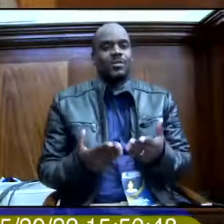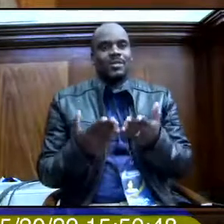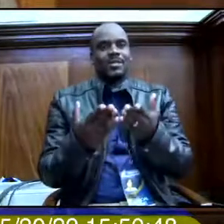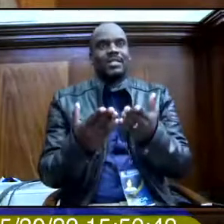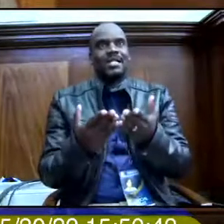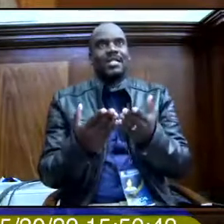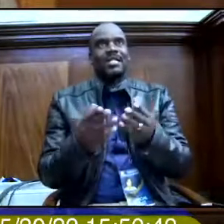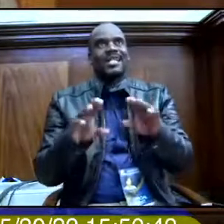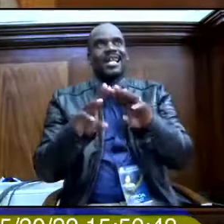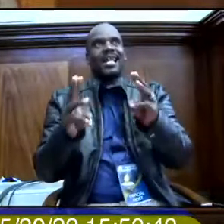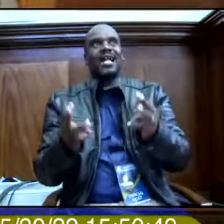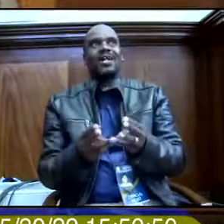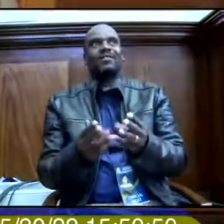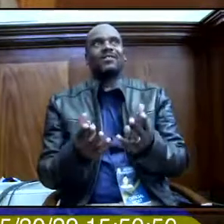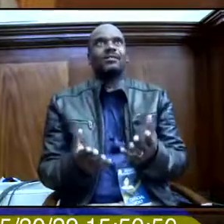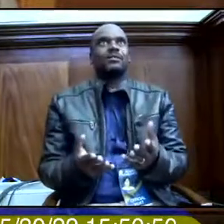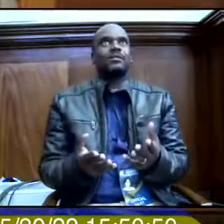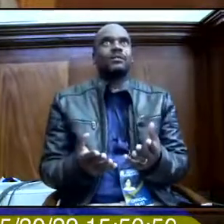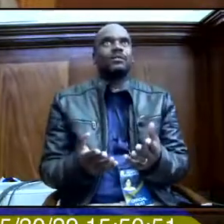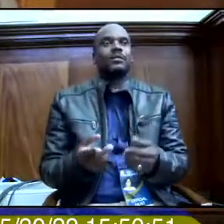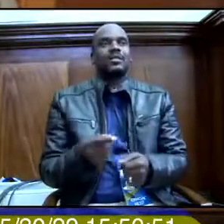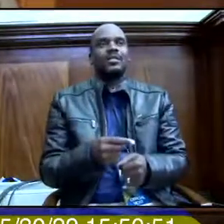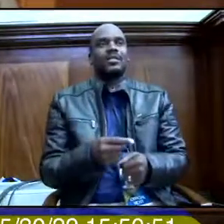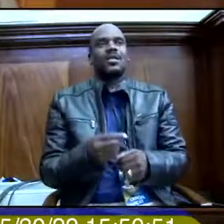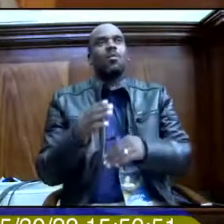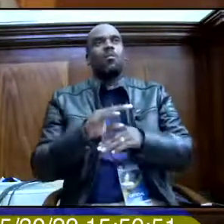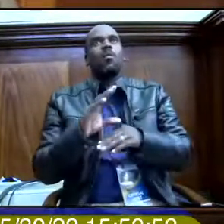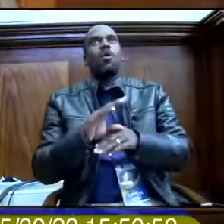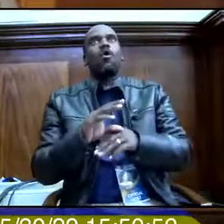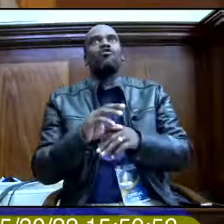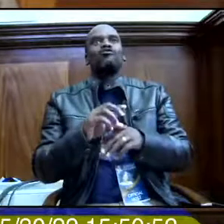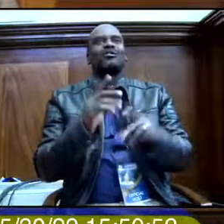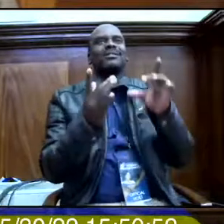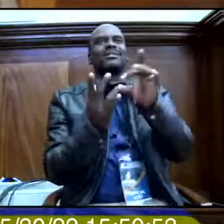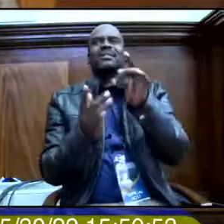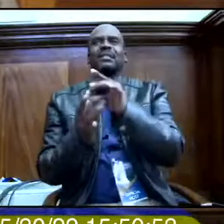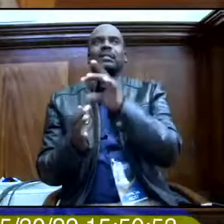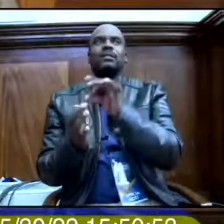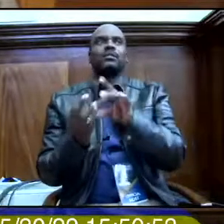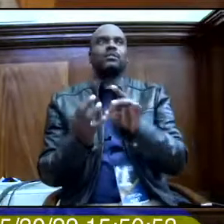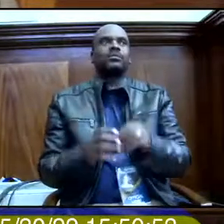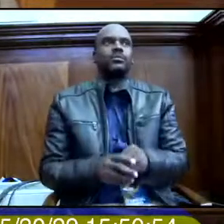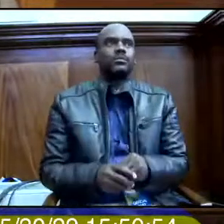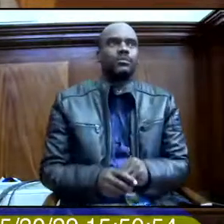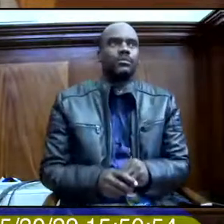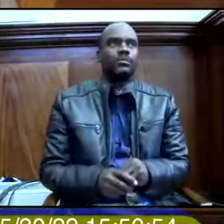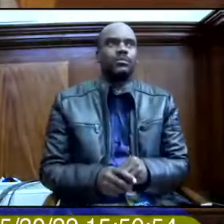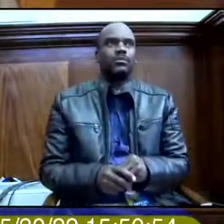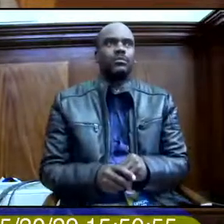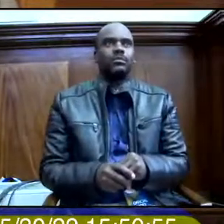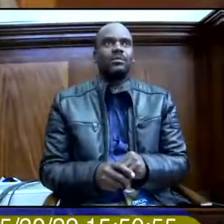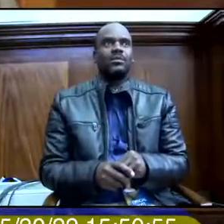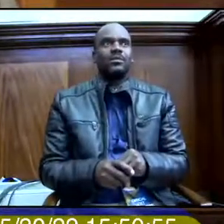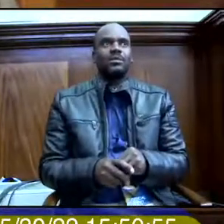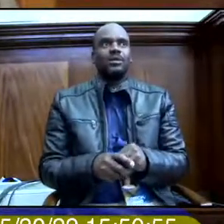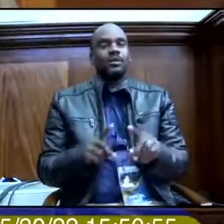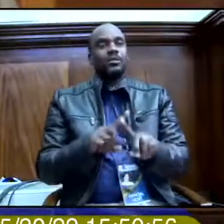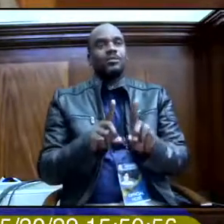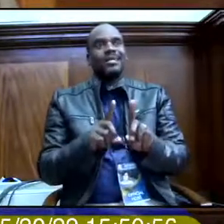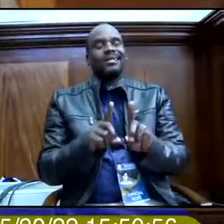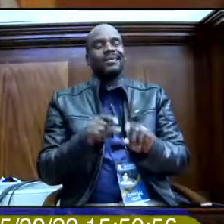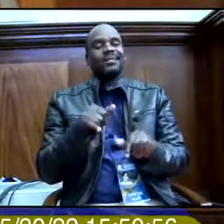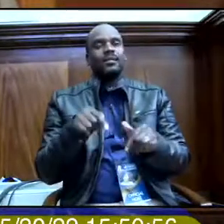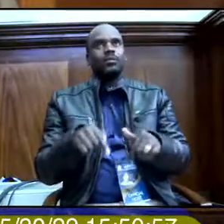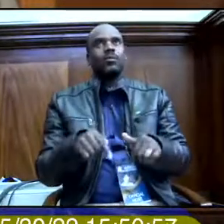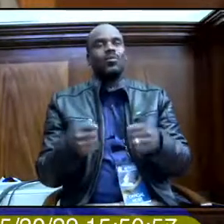companies and as a result companies will have no option but to embark on section 189 but in responding to this challenge